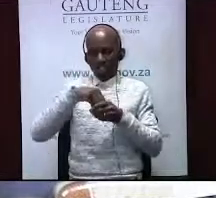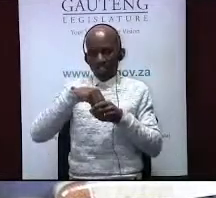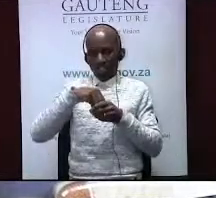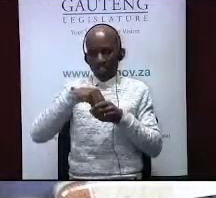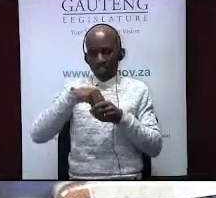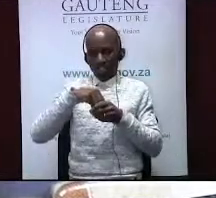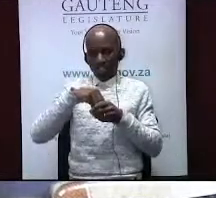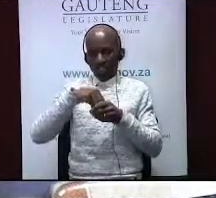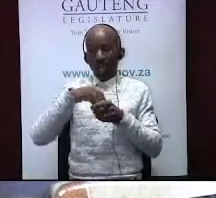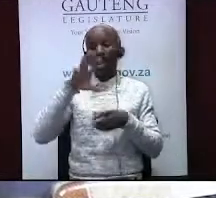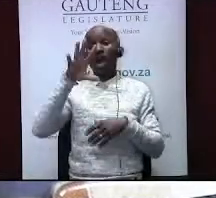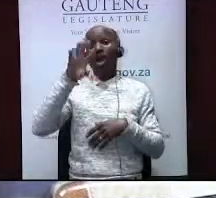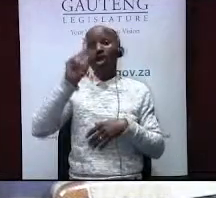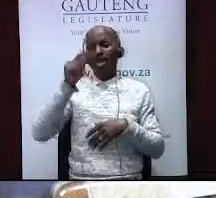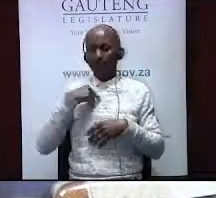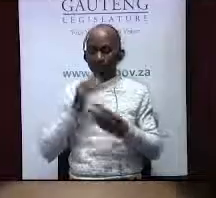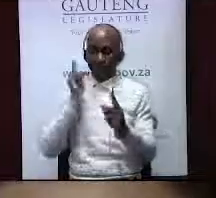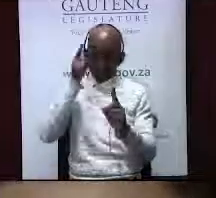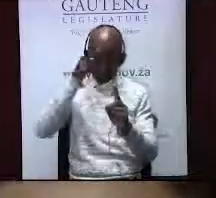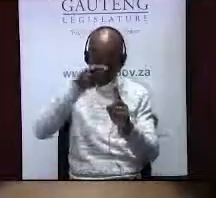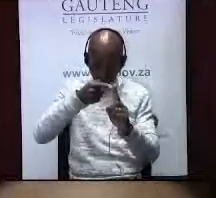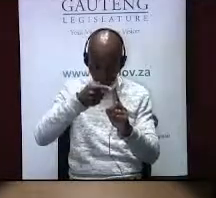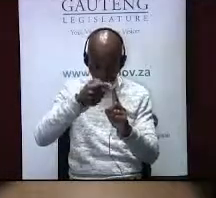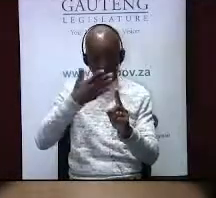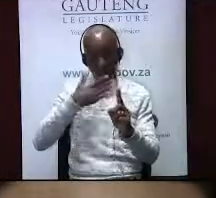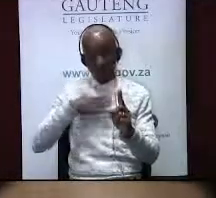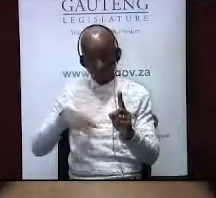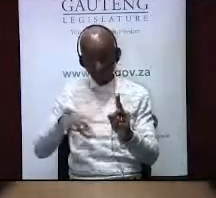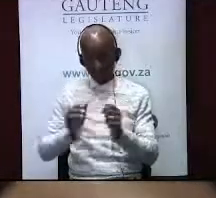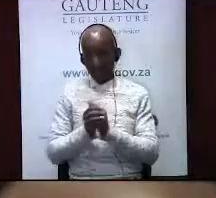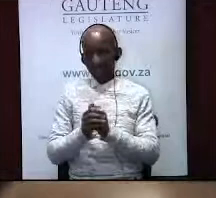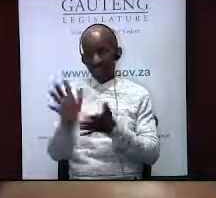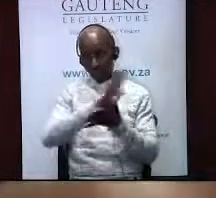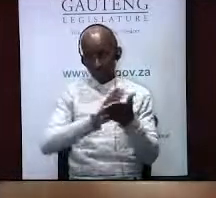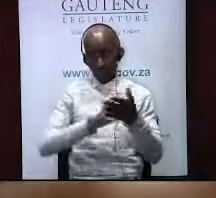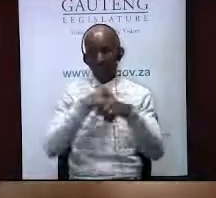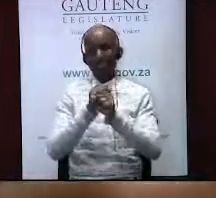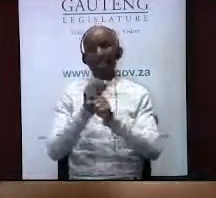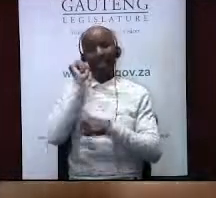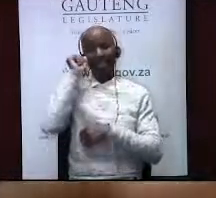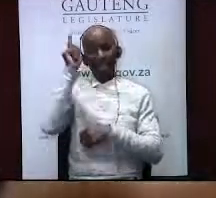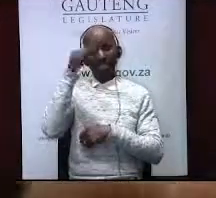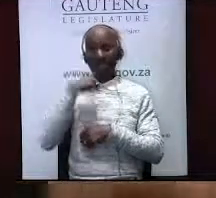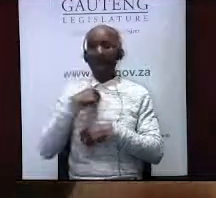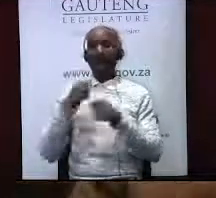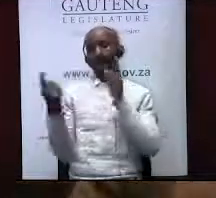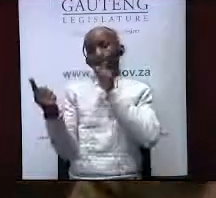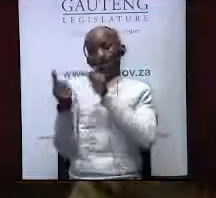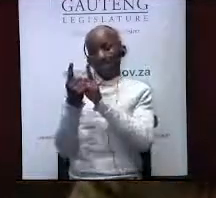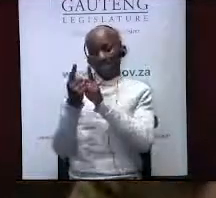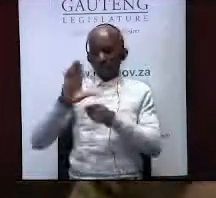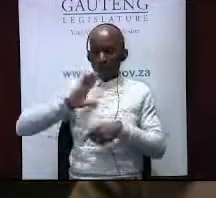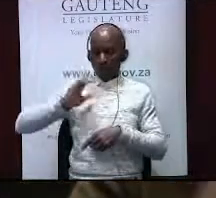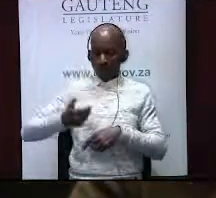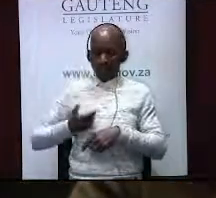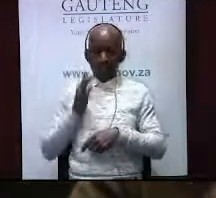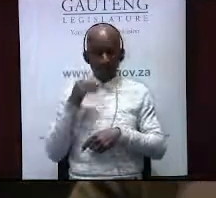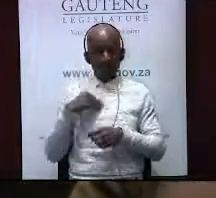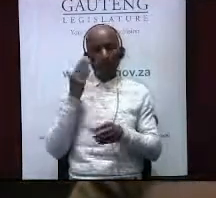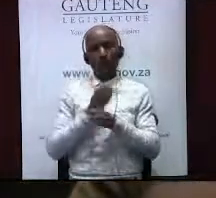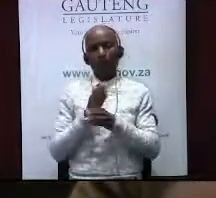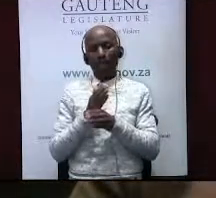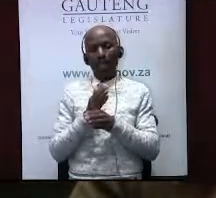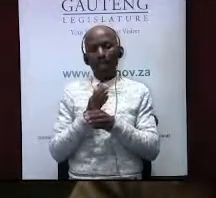Thank you. Okay, let me go straight to the point. I wanted my story to make sense. So I met a woman while I was working in